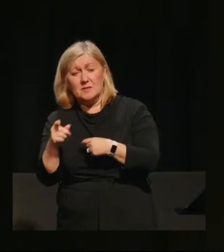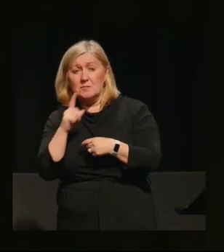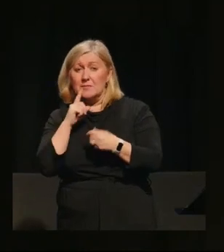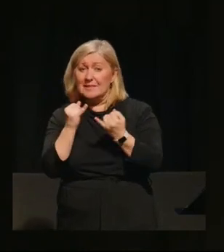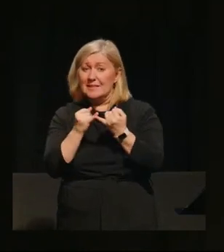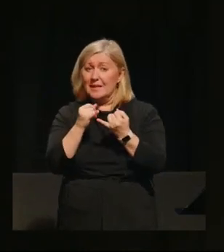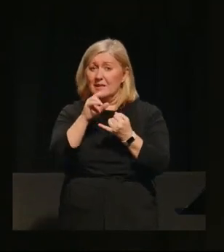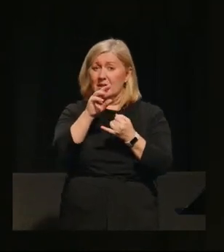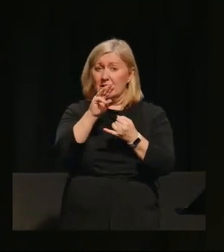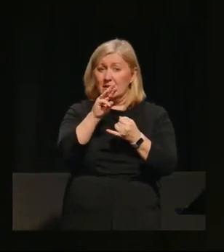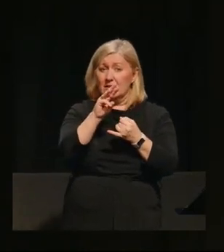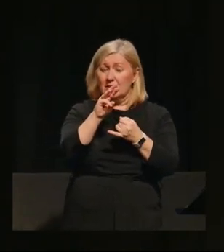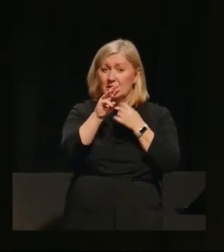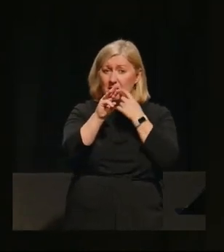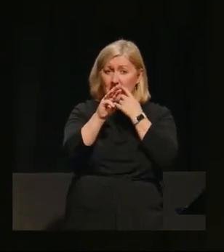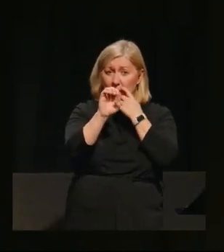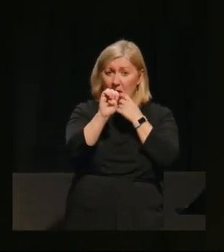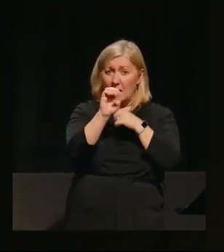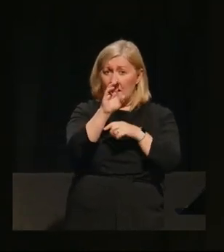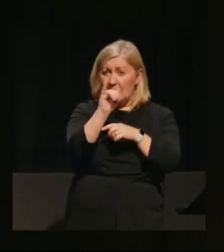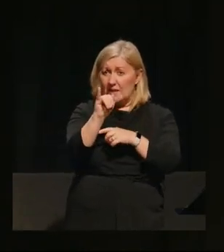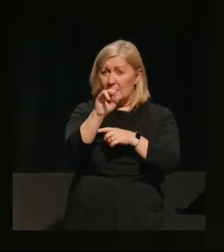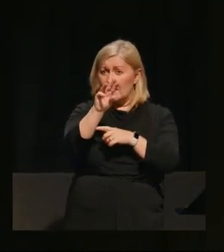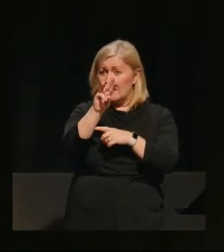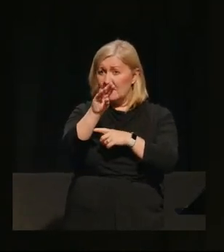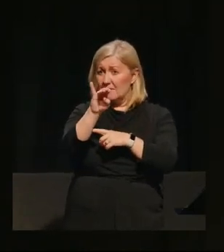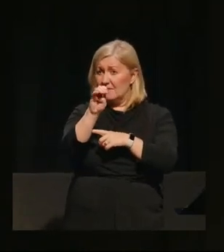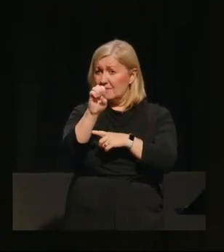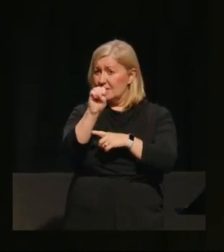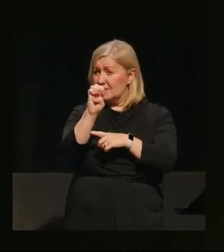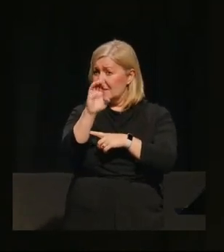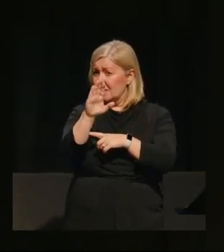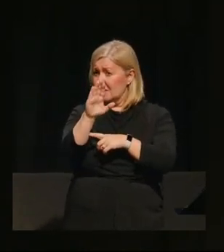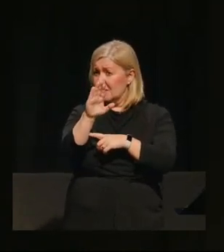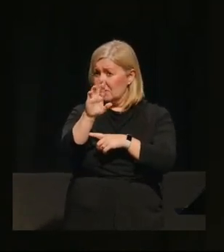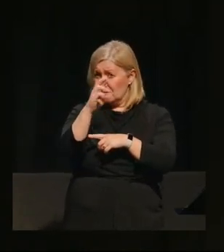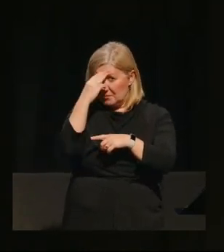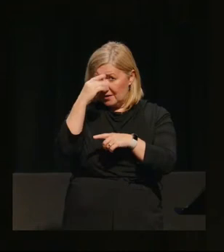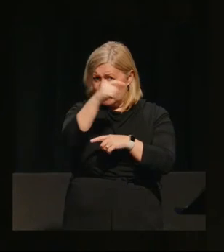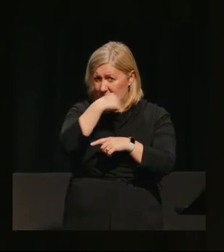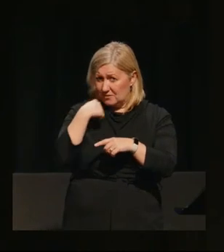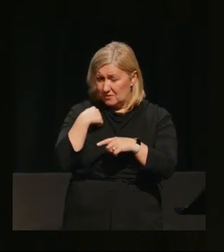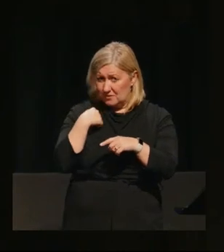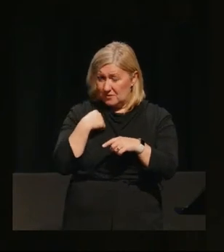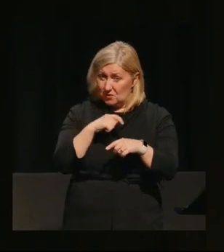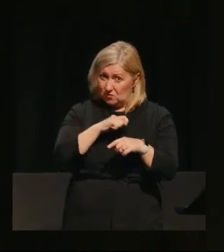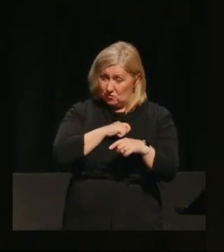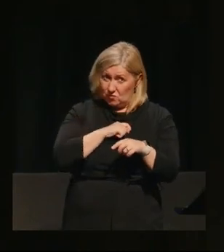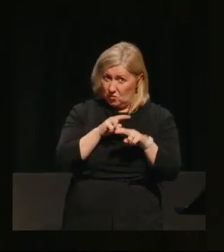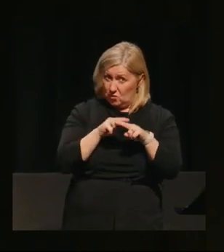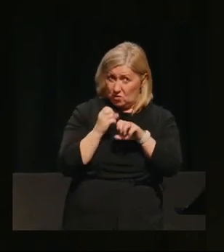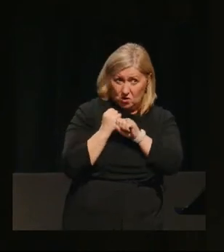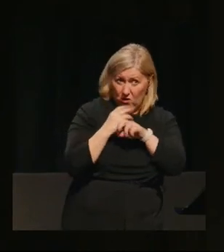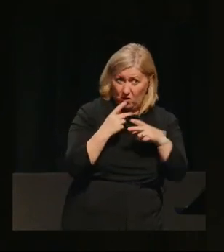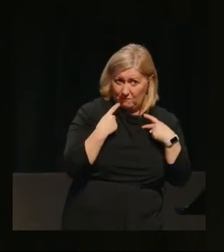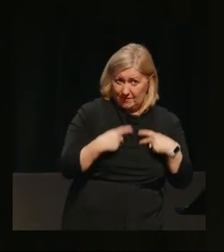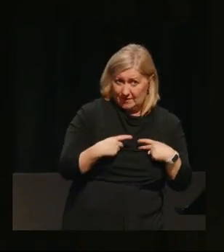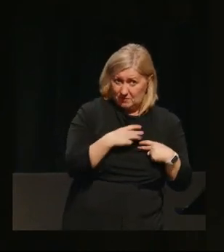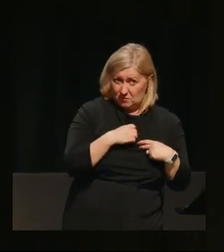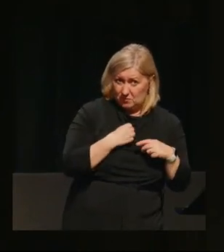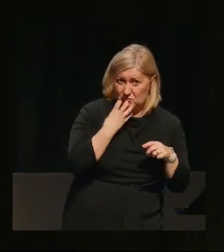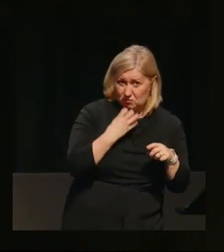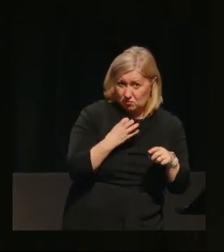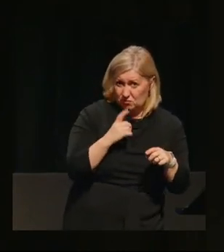us, it is true that not all victims were Jews. But all the Jews were